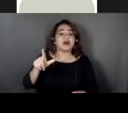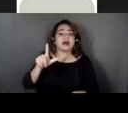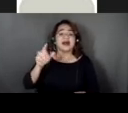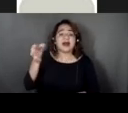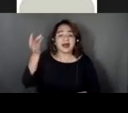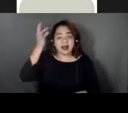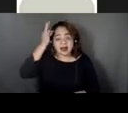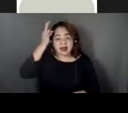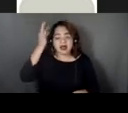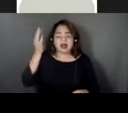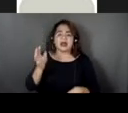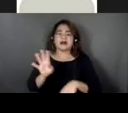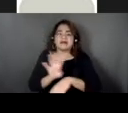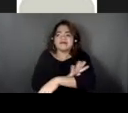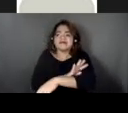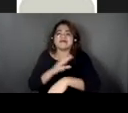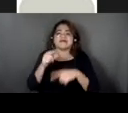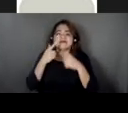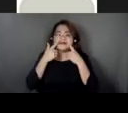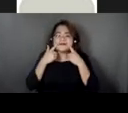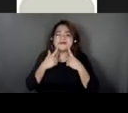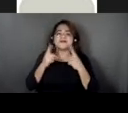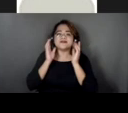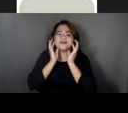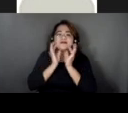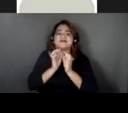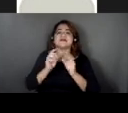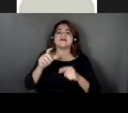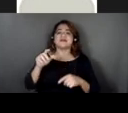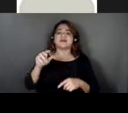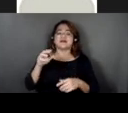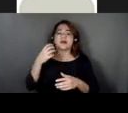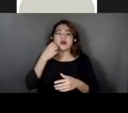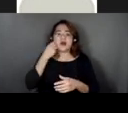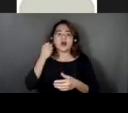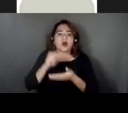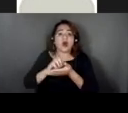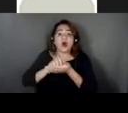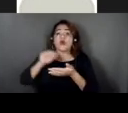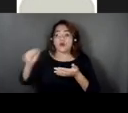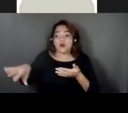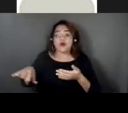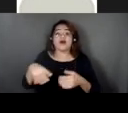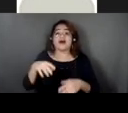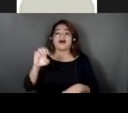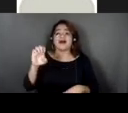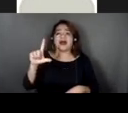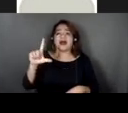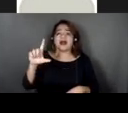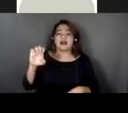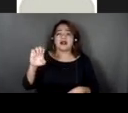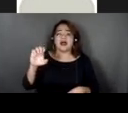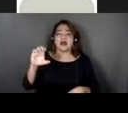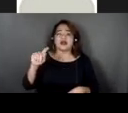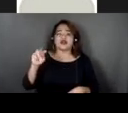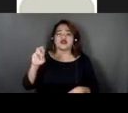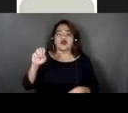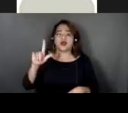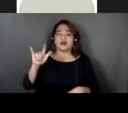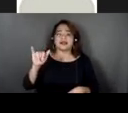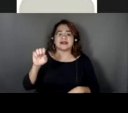it this way. We do not have electrolysis available. And then we have fertility assistance available,